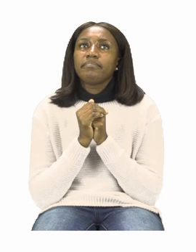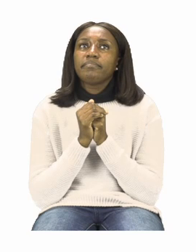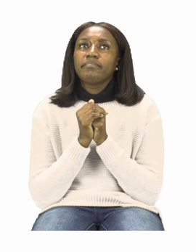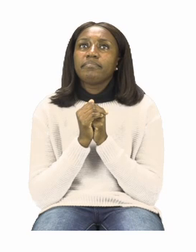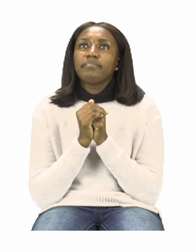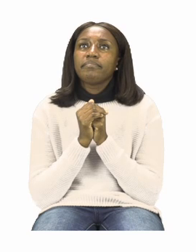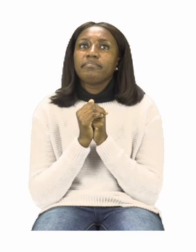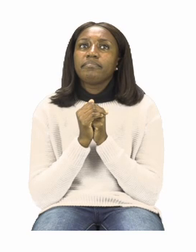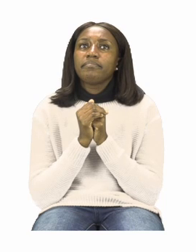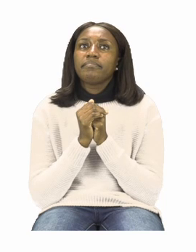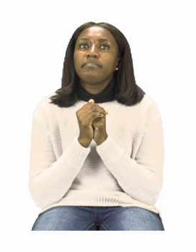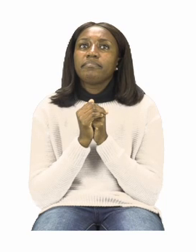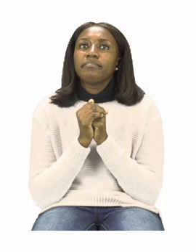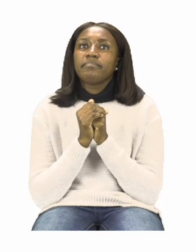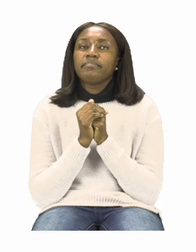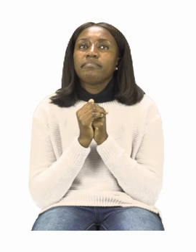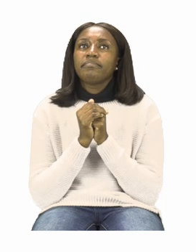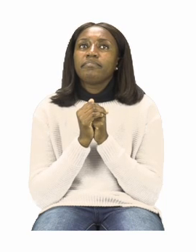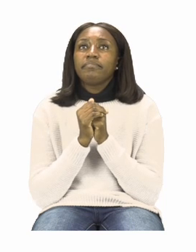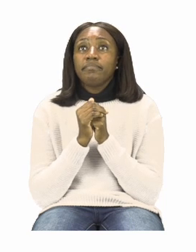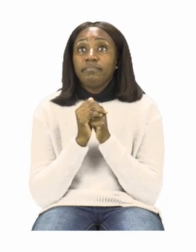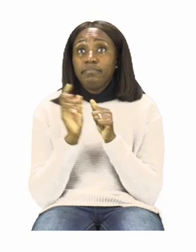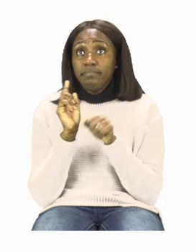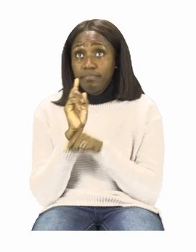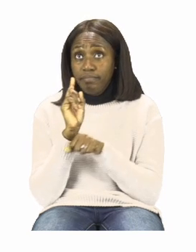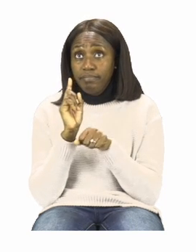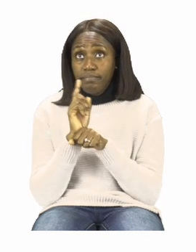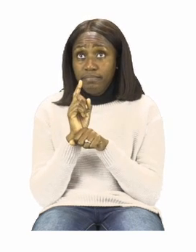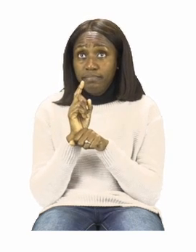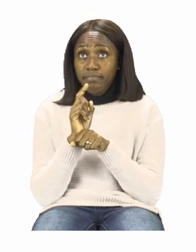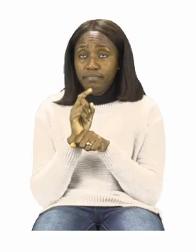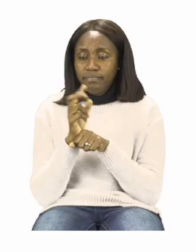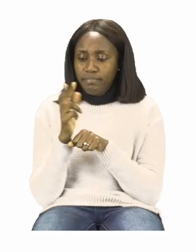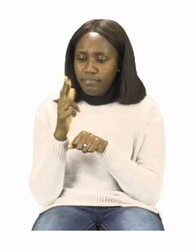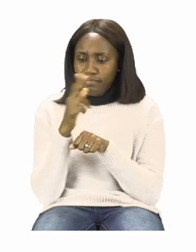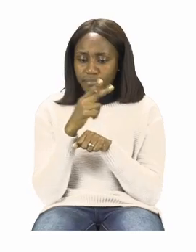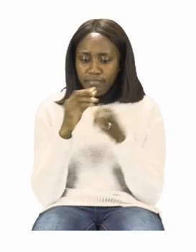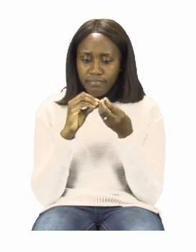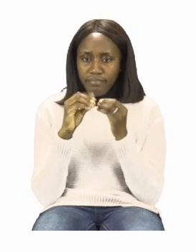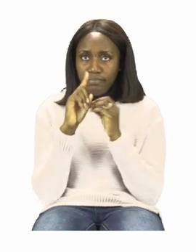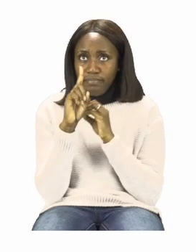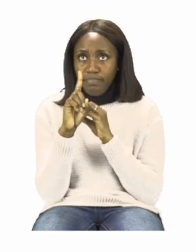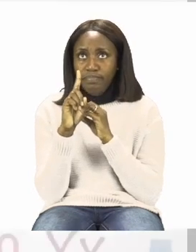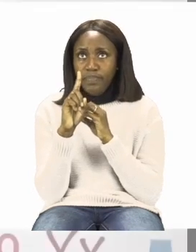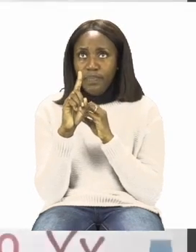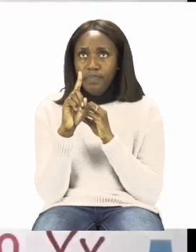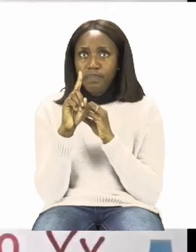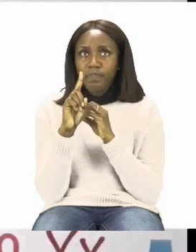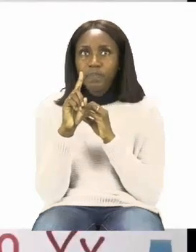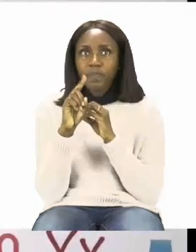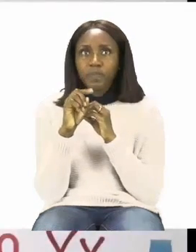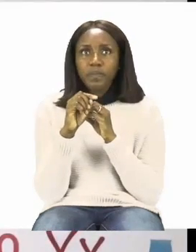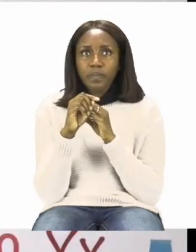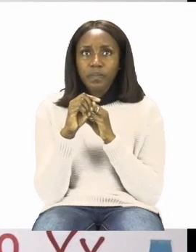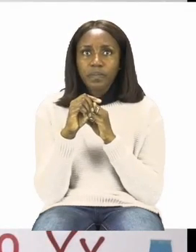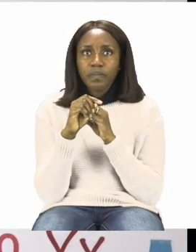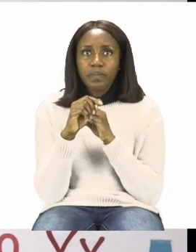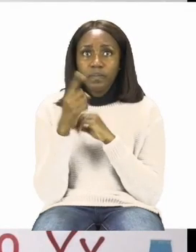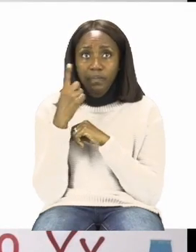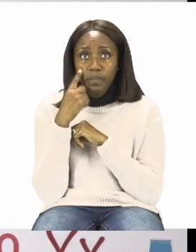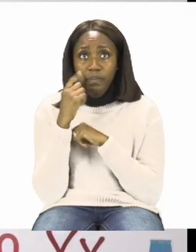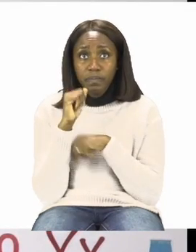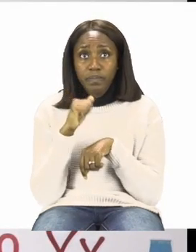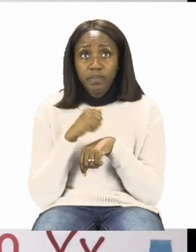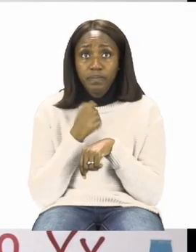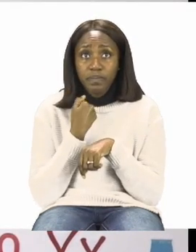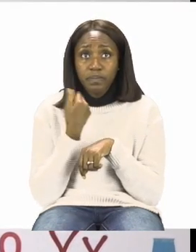first you are going to cut out picture number 1. Now on my